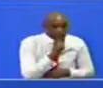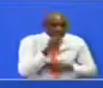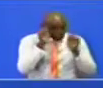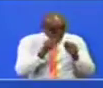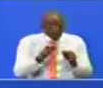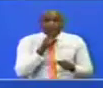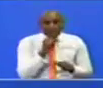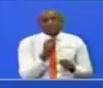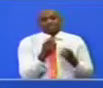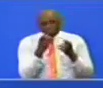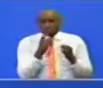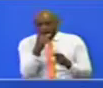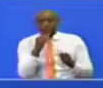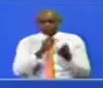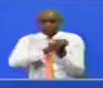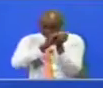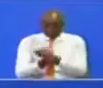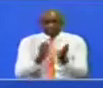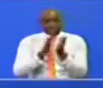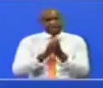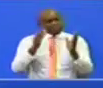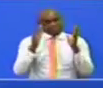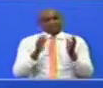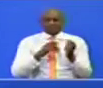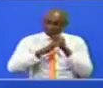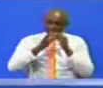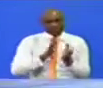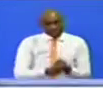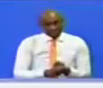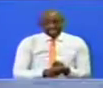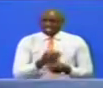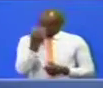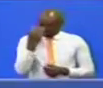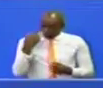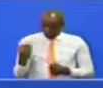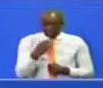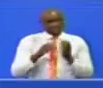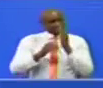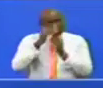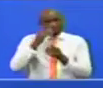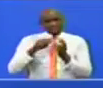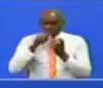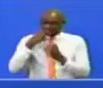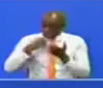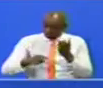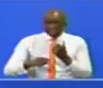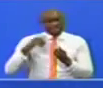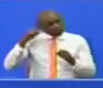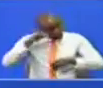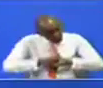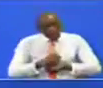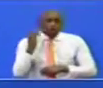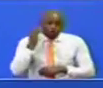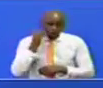at least see one transforming to who he is. Child specialists say that bullying, both in school and at